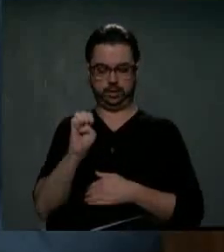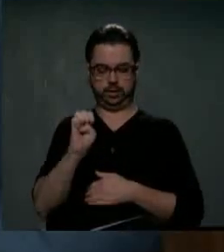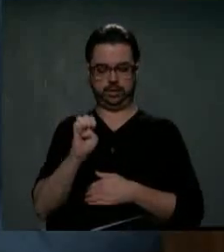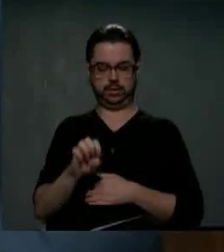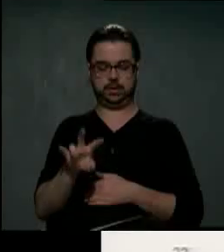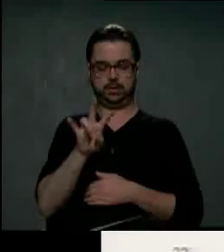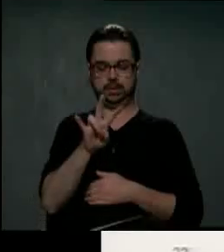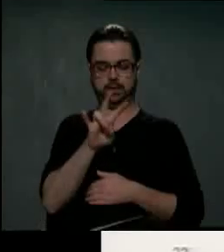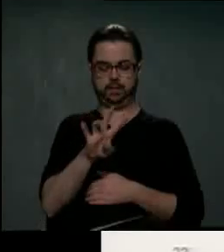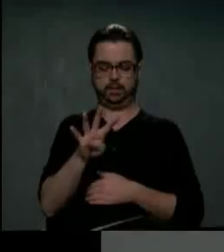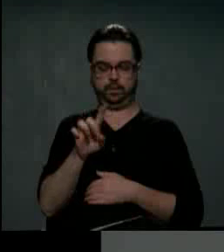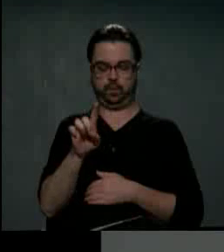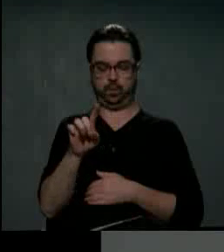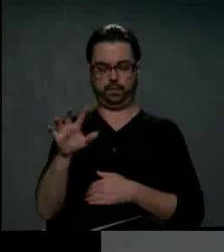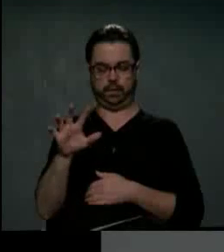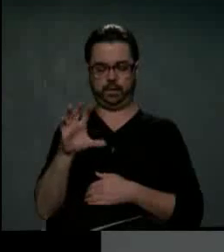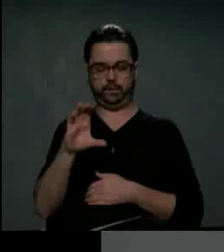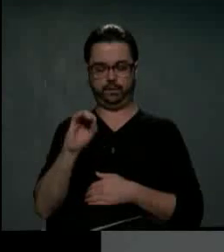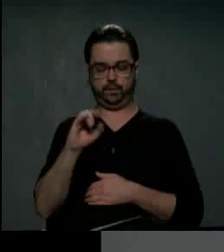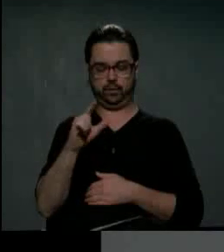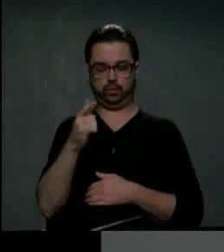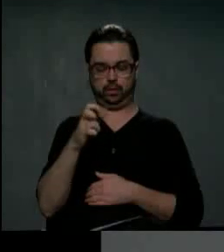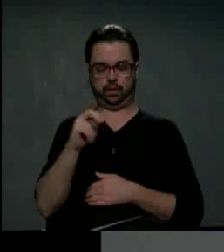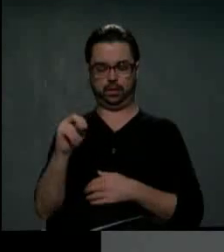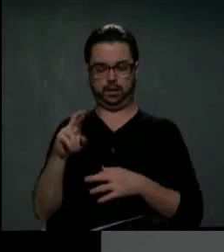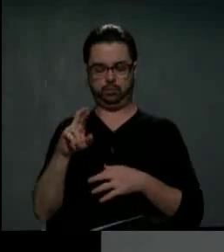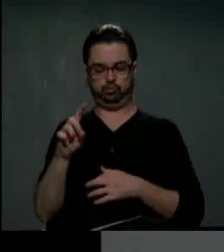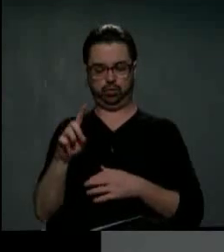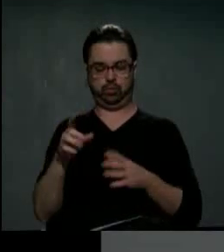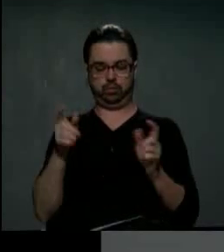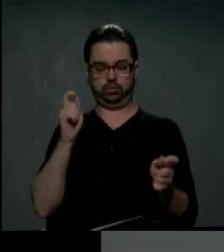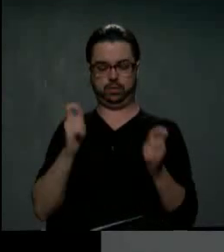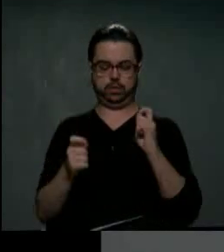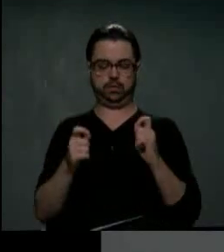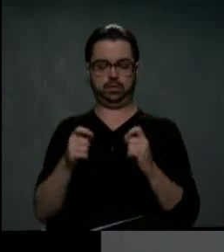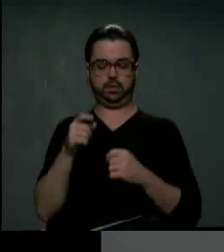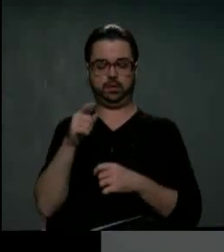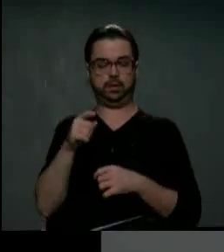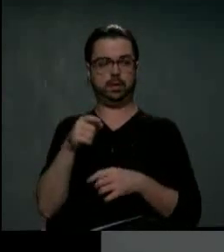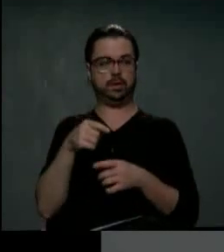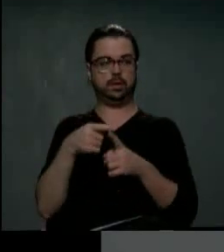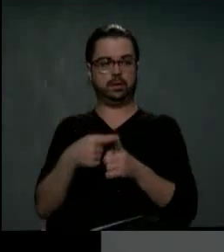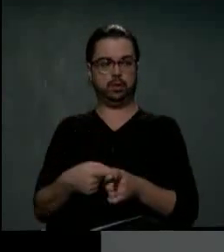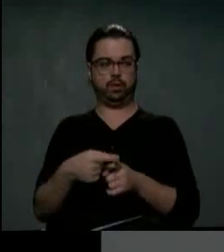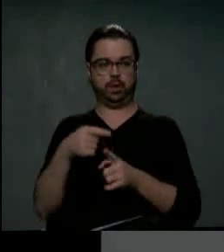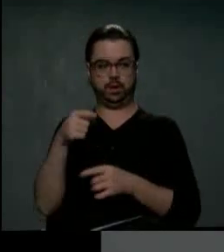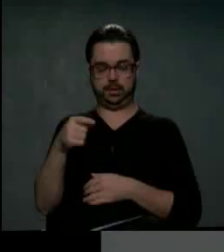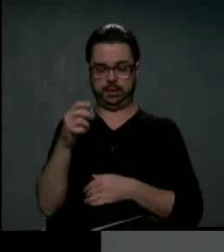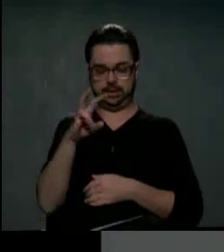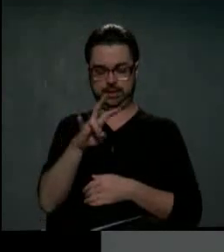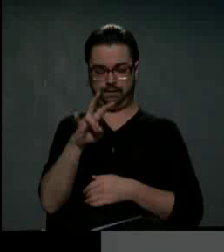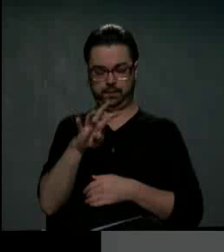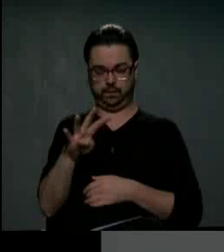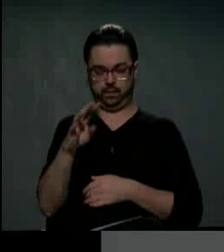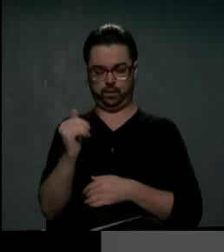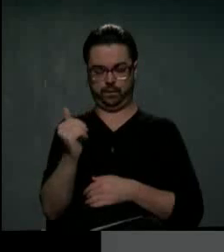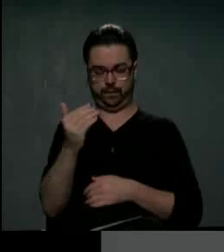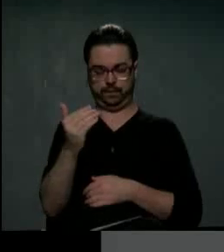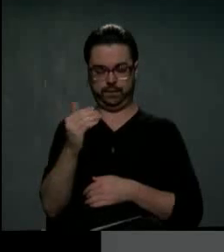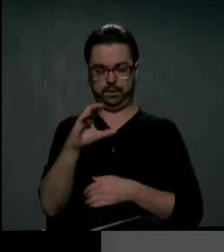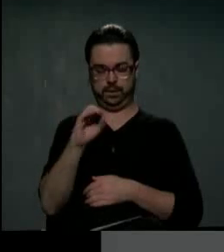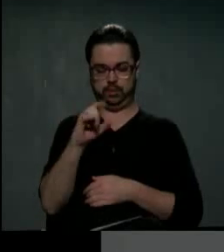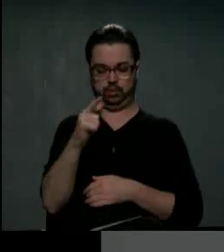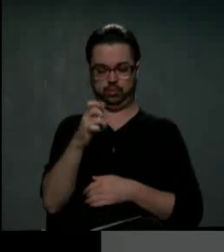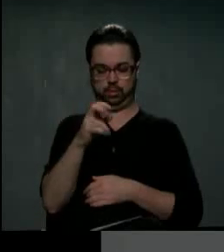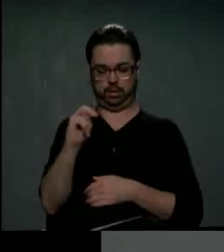Z-3117-E, 7415 Colonel Glenn Road, revised short form PCD, located at 7415 Colonel Glenn Road. Staff